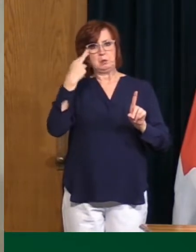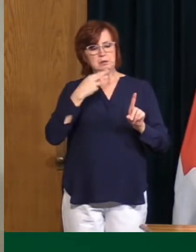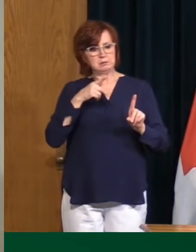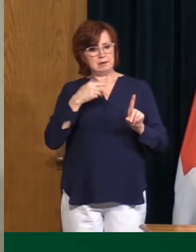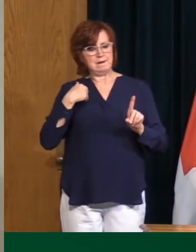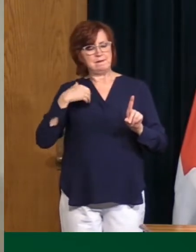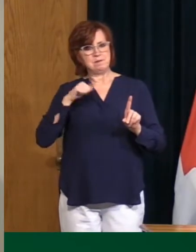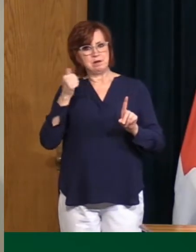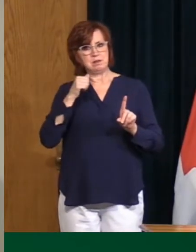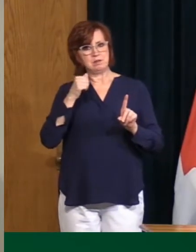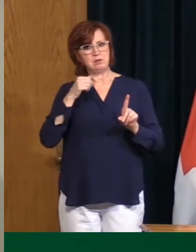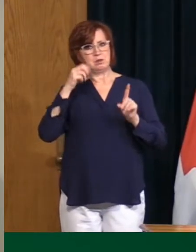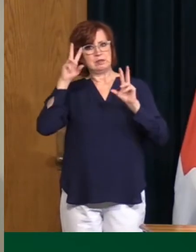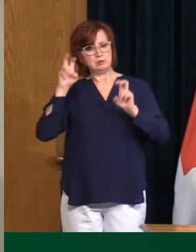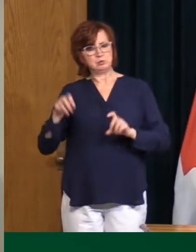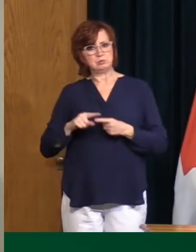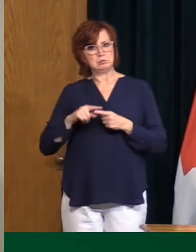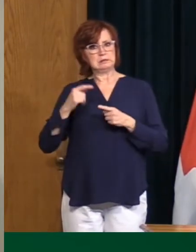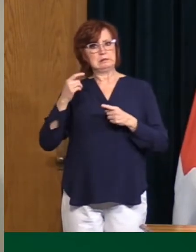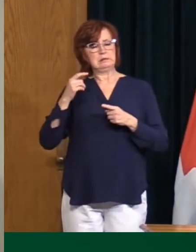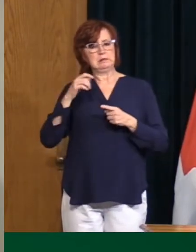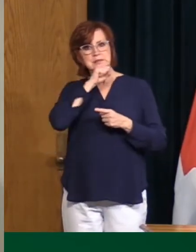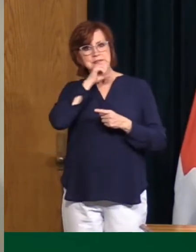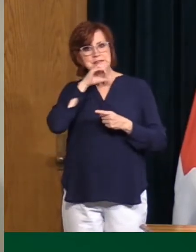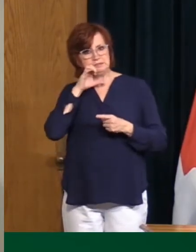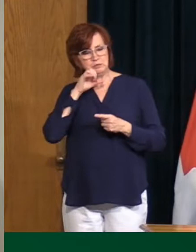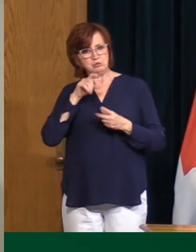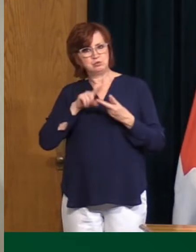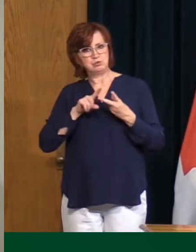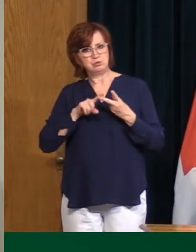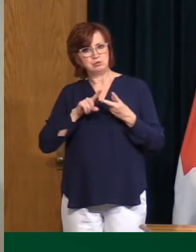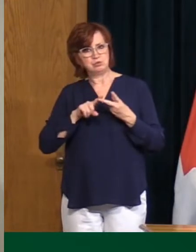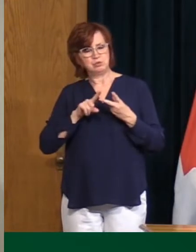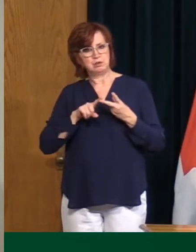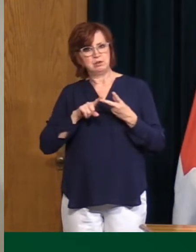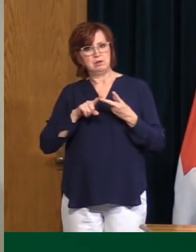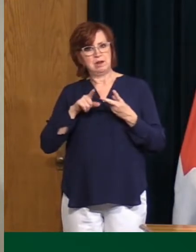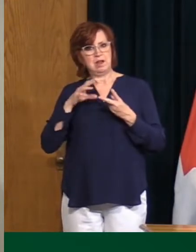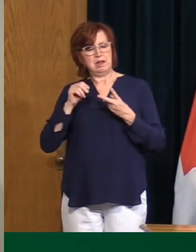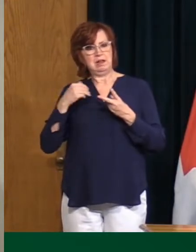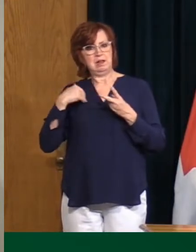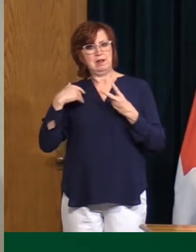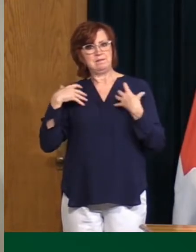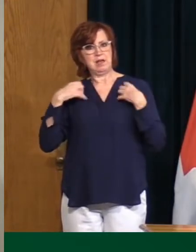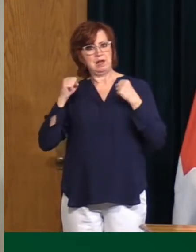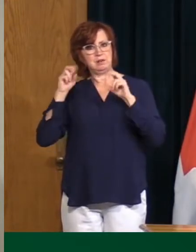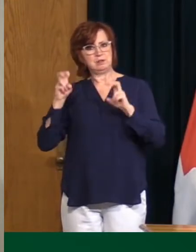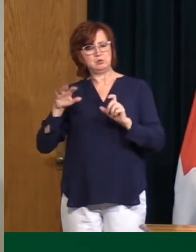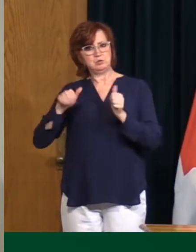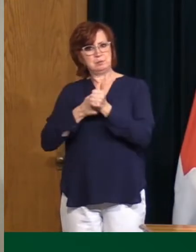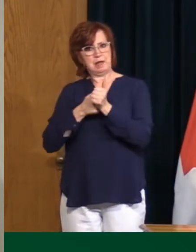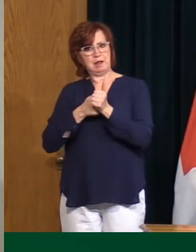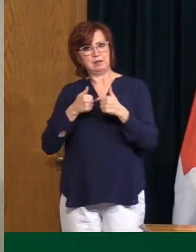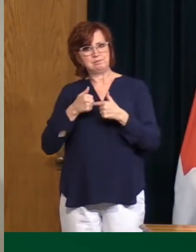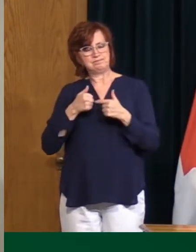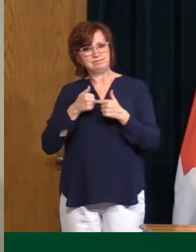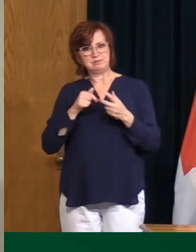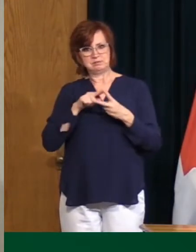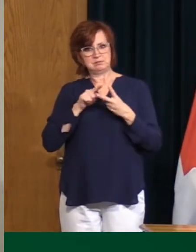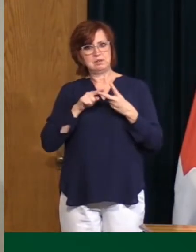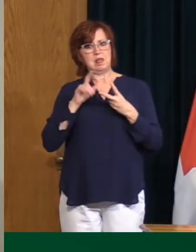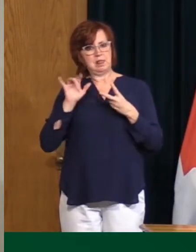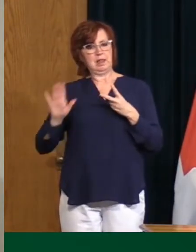tell you is that as of today, there were 2 deaths in the 60 to 69 age group. There were 2 deaths in the 70 to 79 age